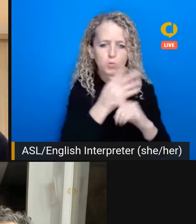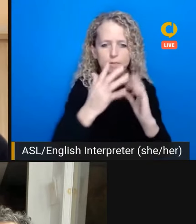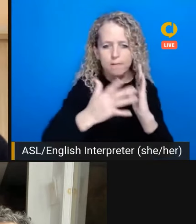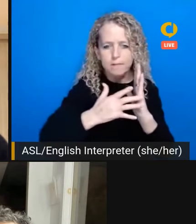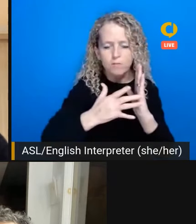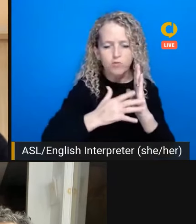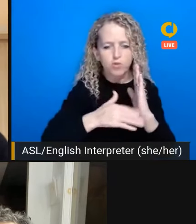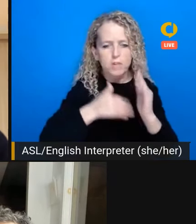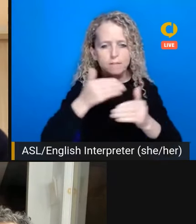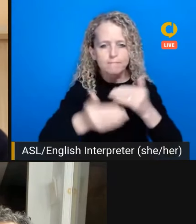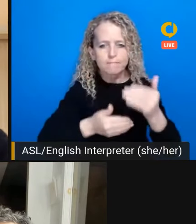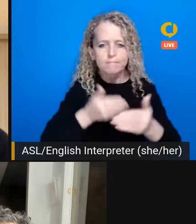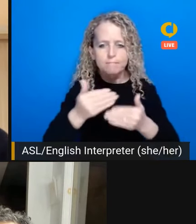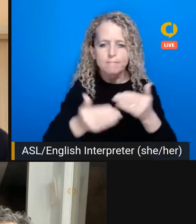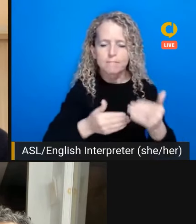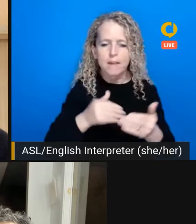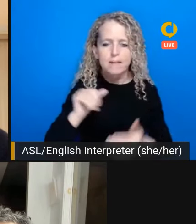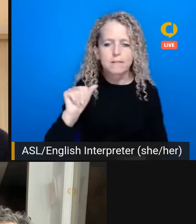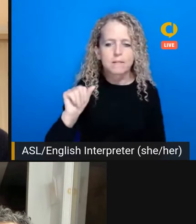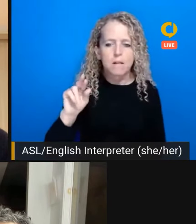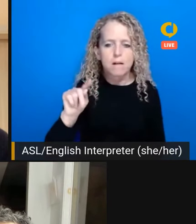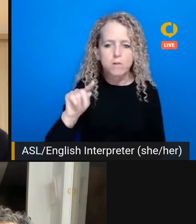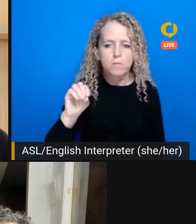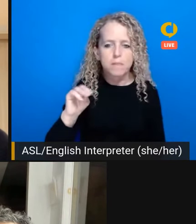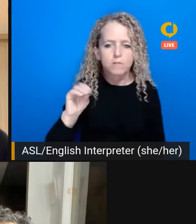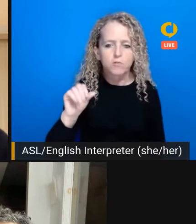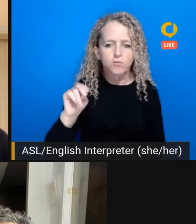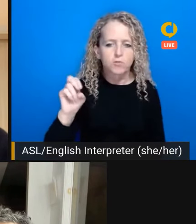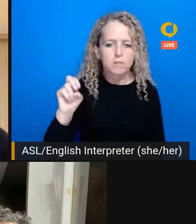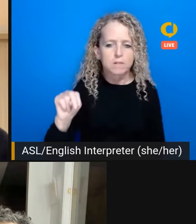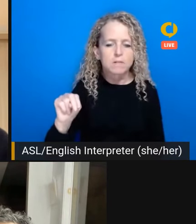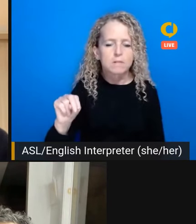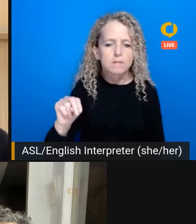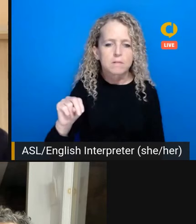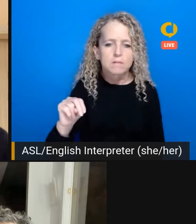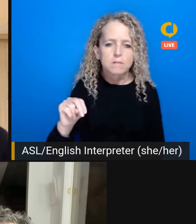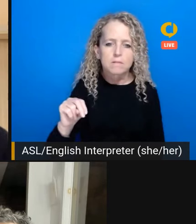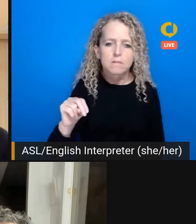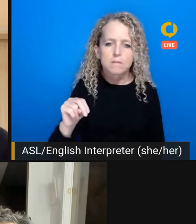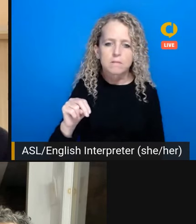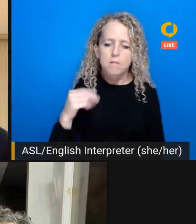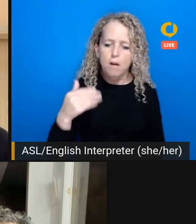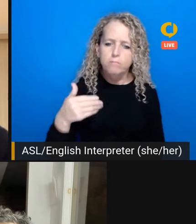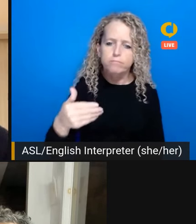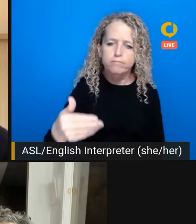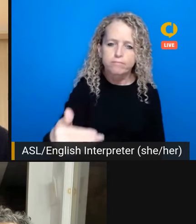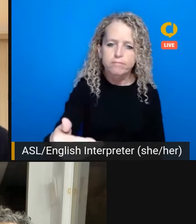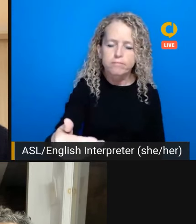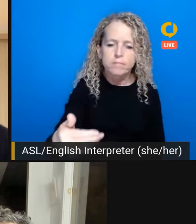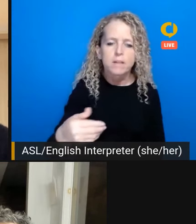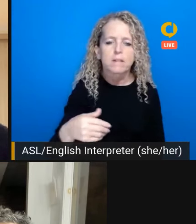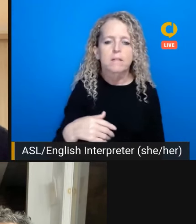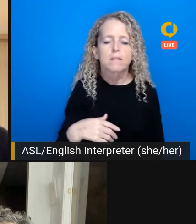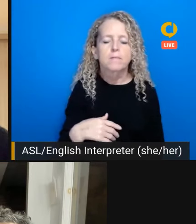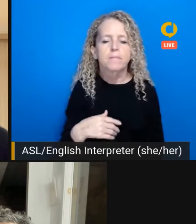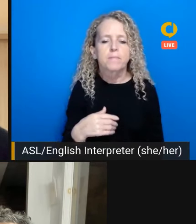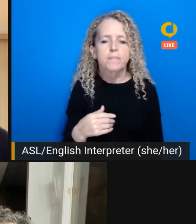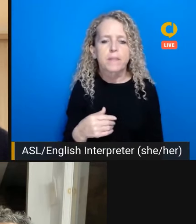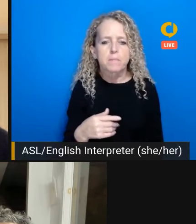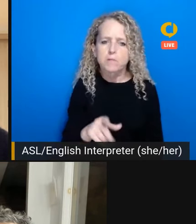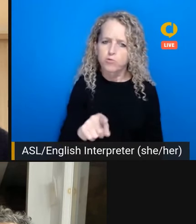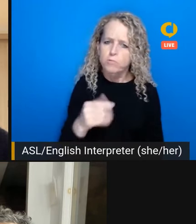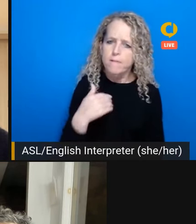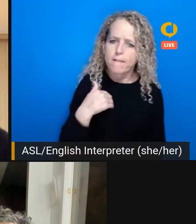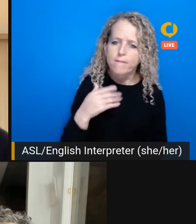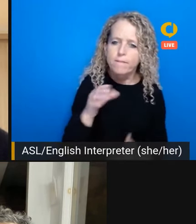technology and the automation going through the years, but obviously giving an option. Currently, I'm